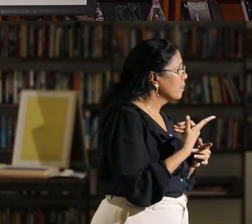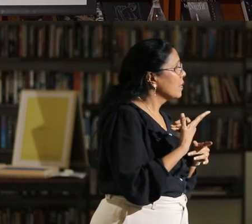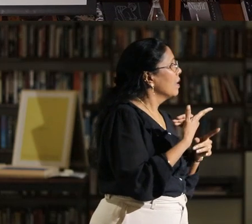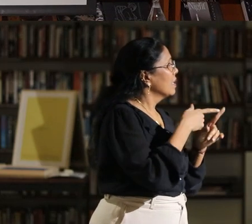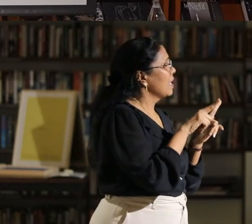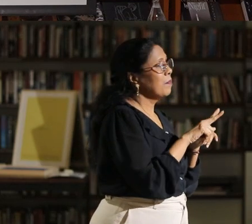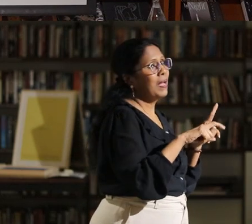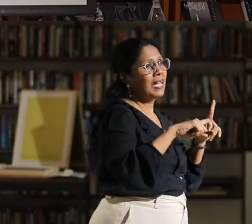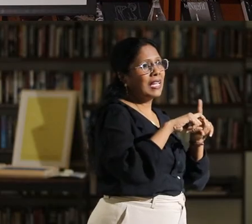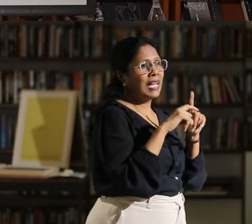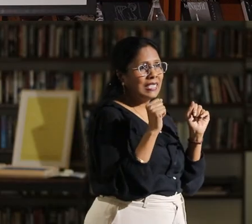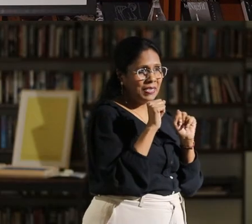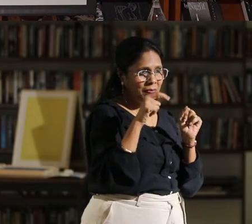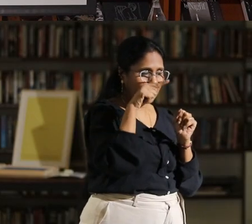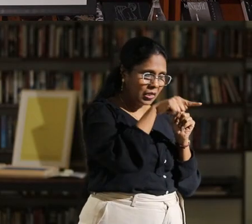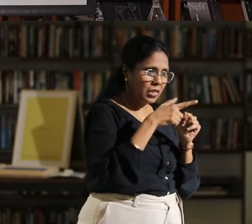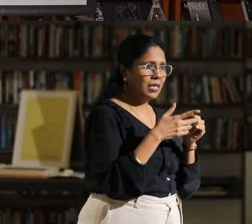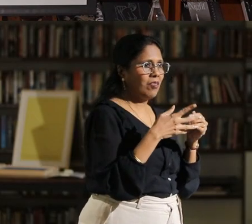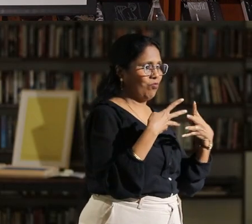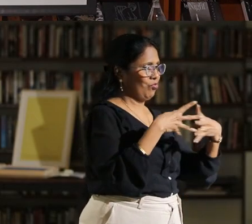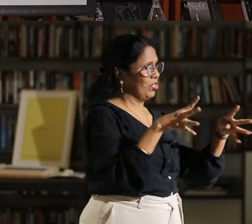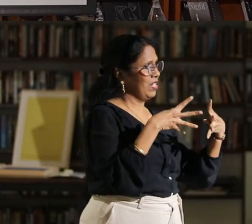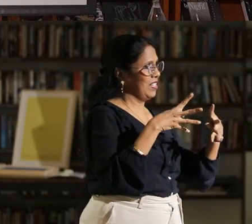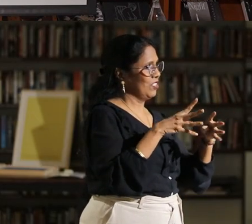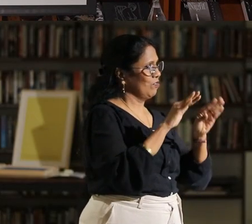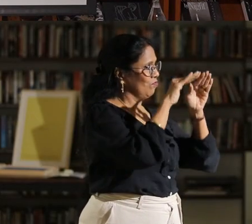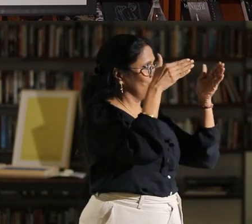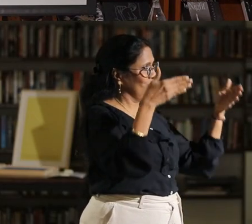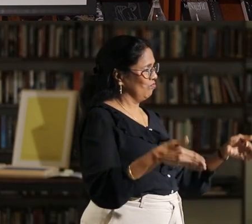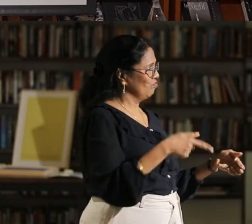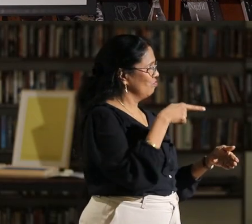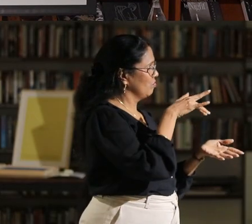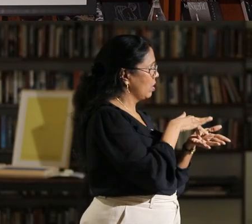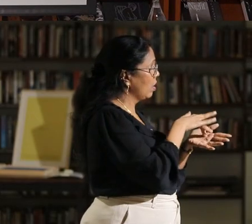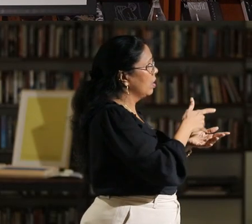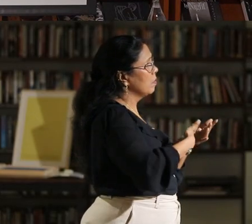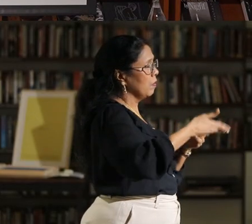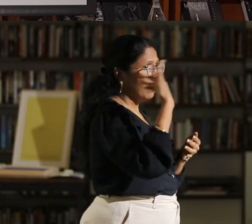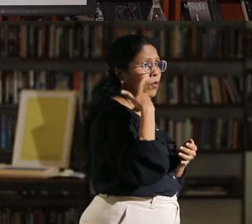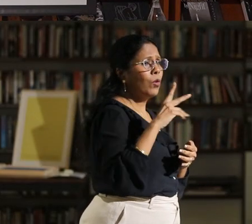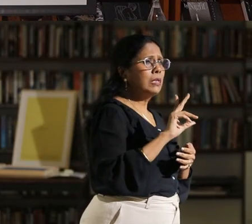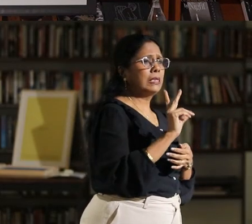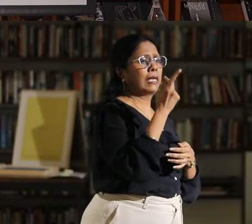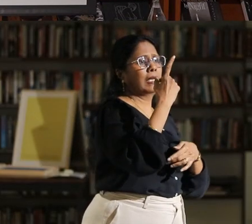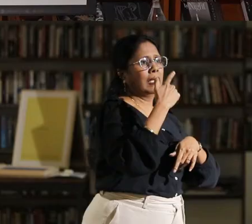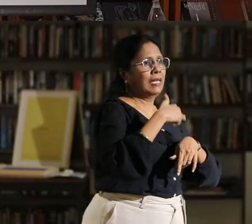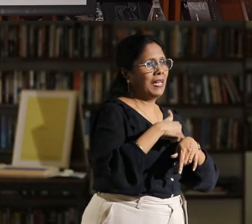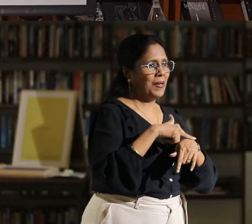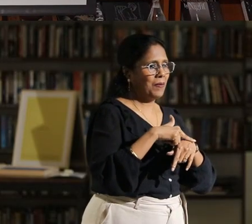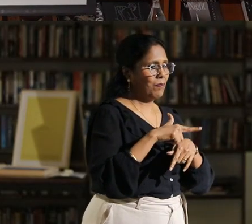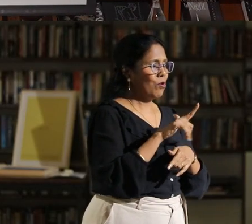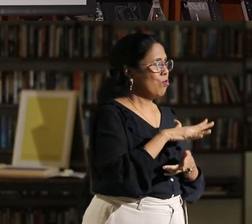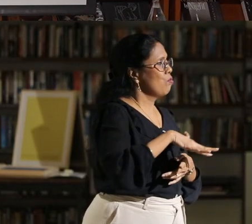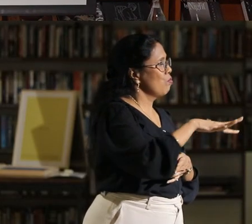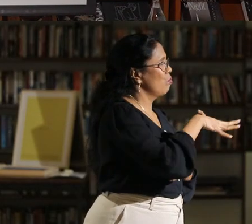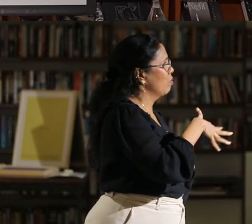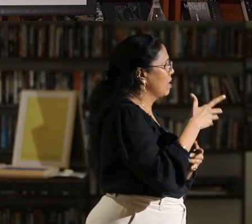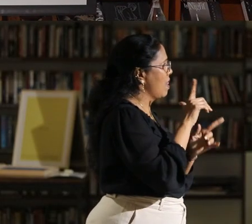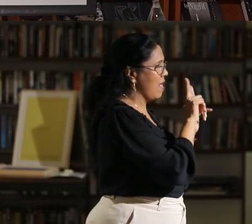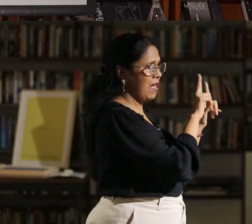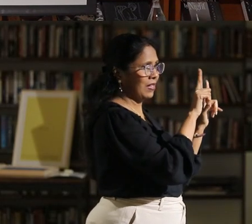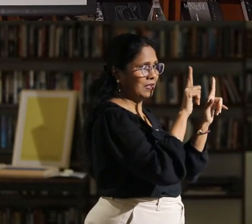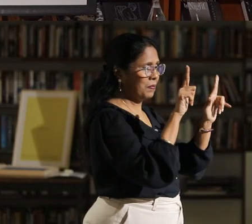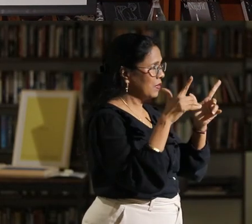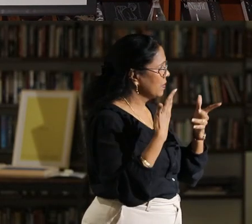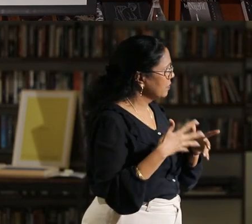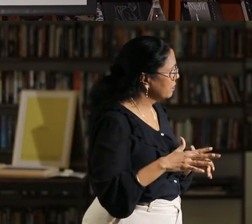Gate, one of the, this was I think the second local exhibition we did in Delhi. The first one was in West Delhi in this place called